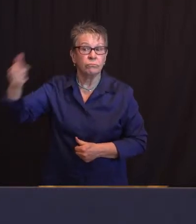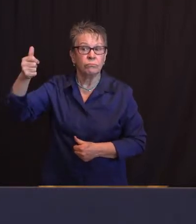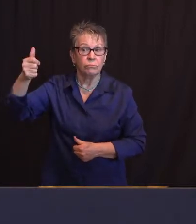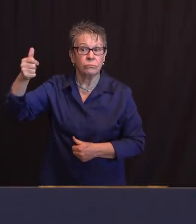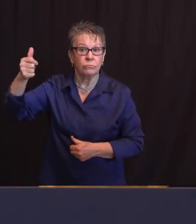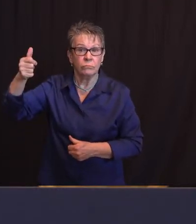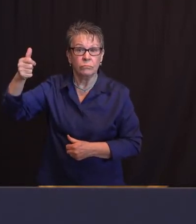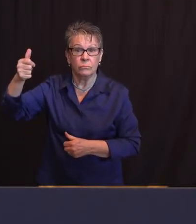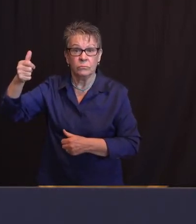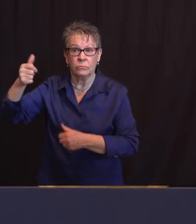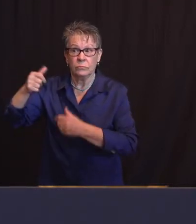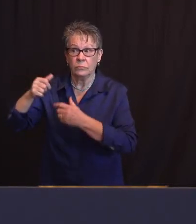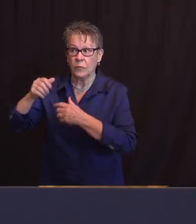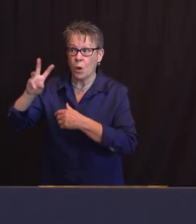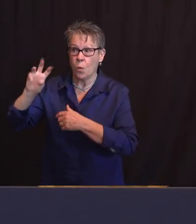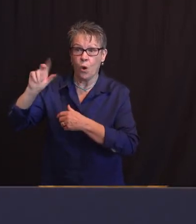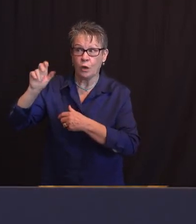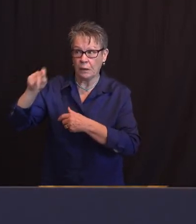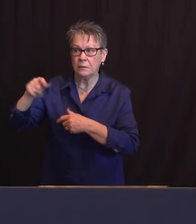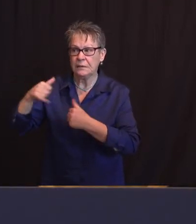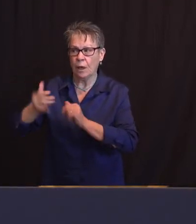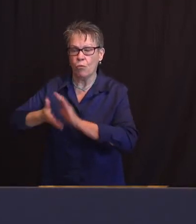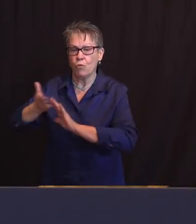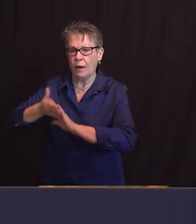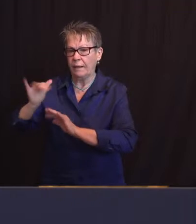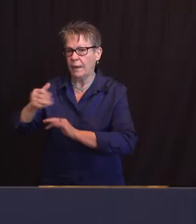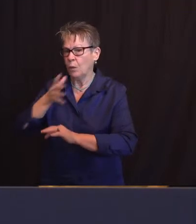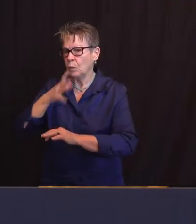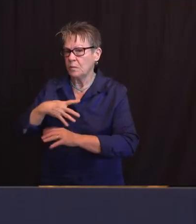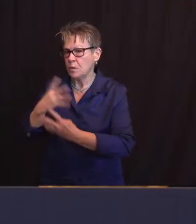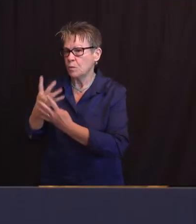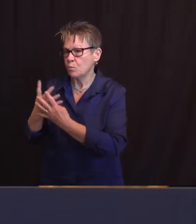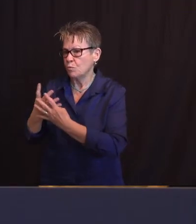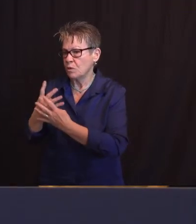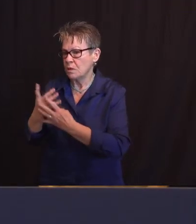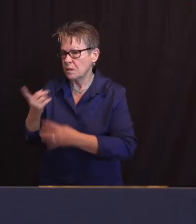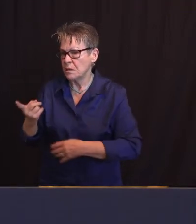and Judy on the genomic sequencing. Pat and I will cede